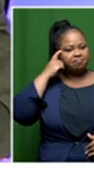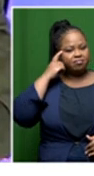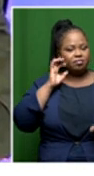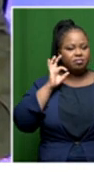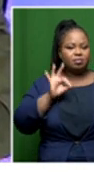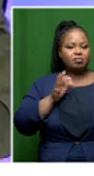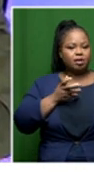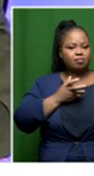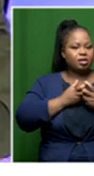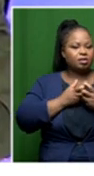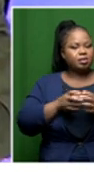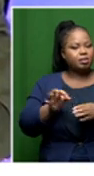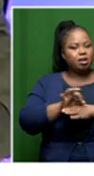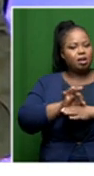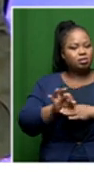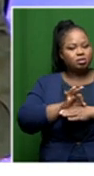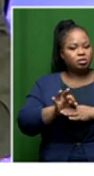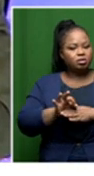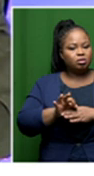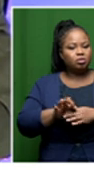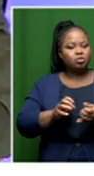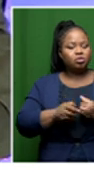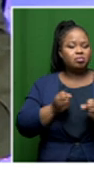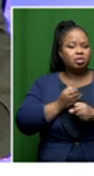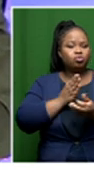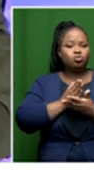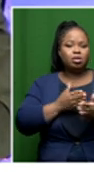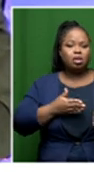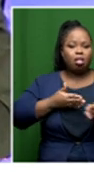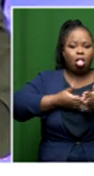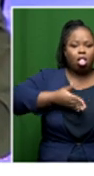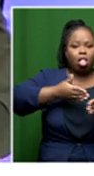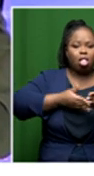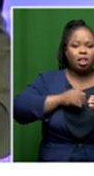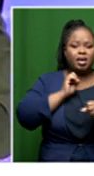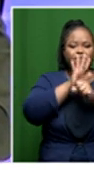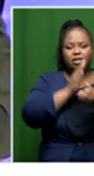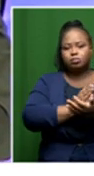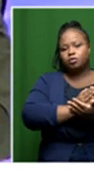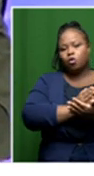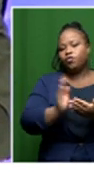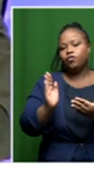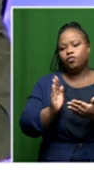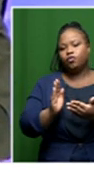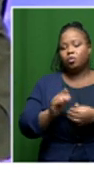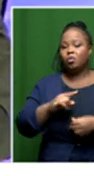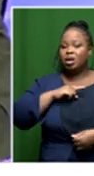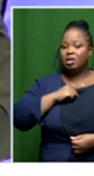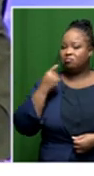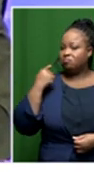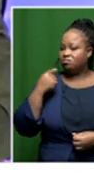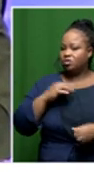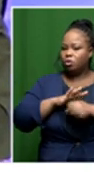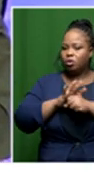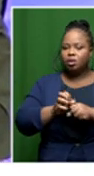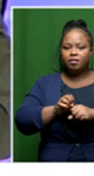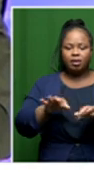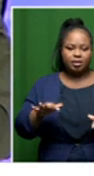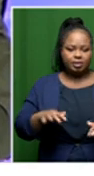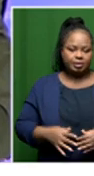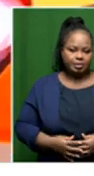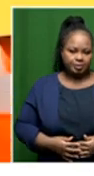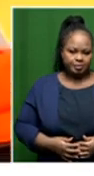plans to troubleshoot the detrimental effects caused by the covet 19 pandemic to our economy